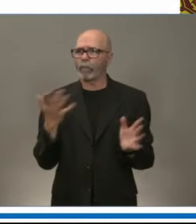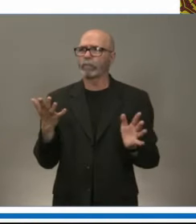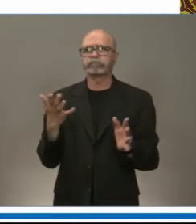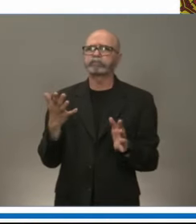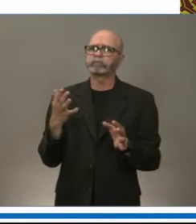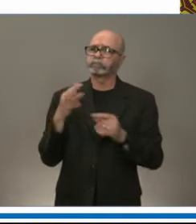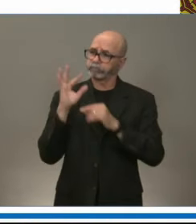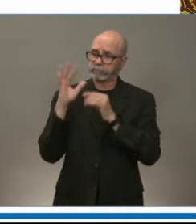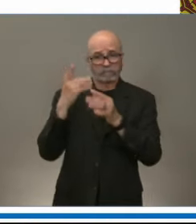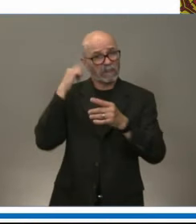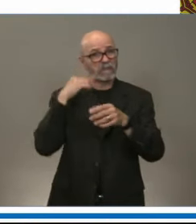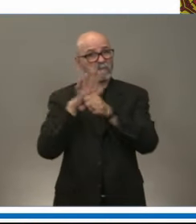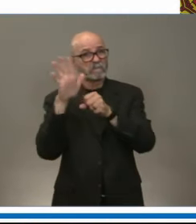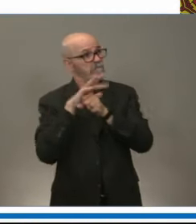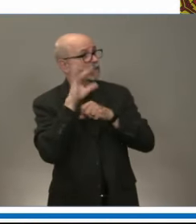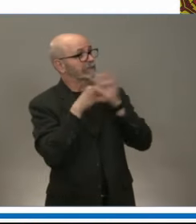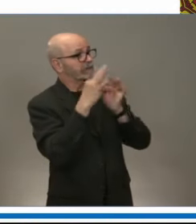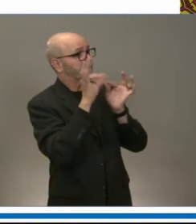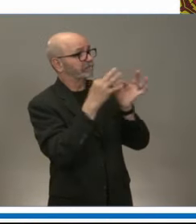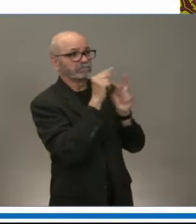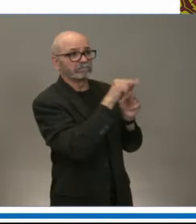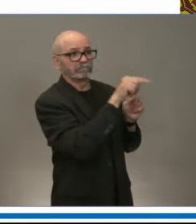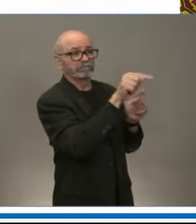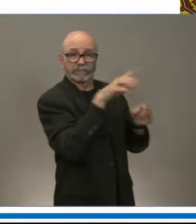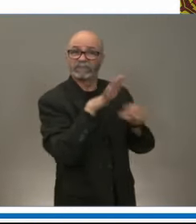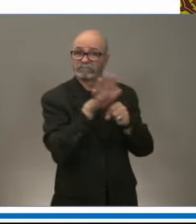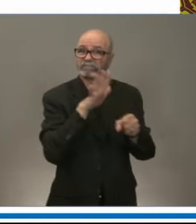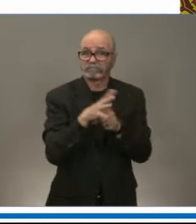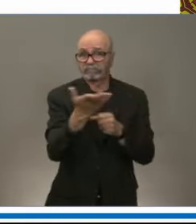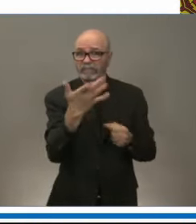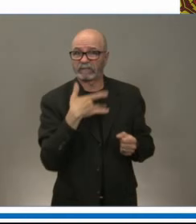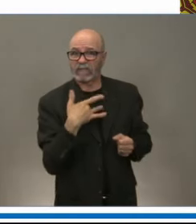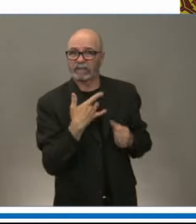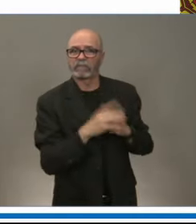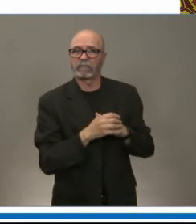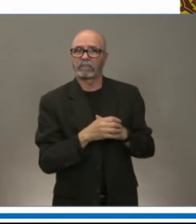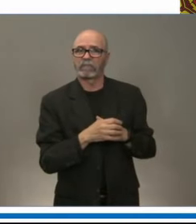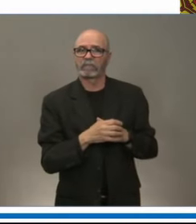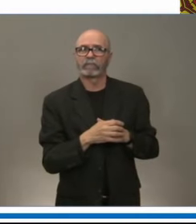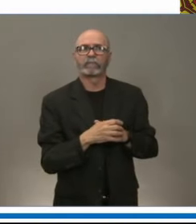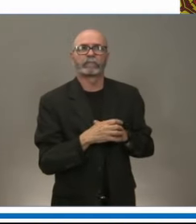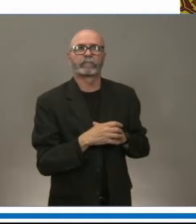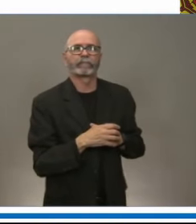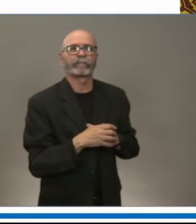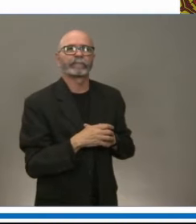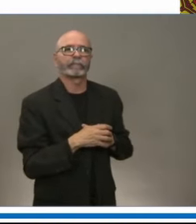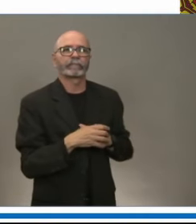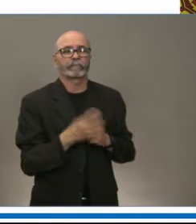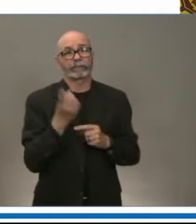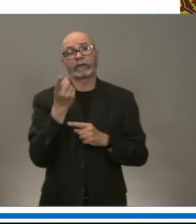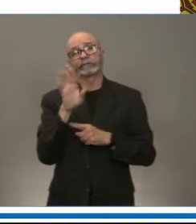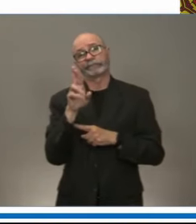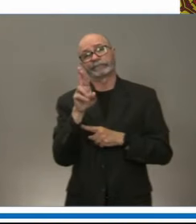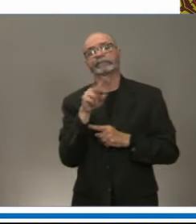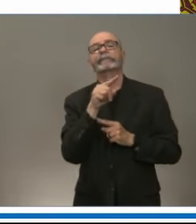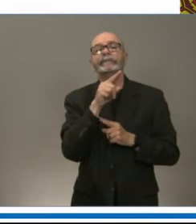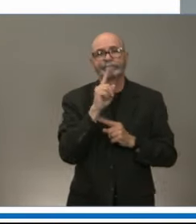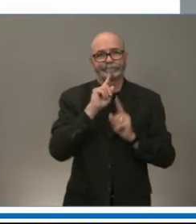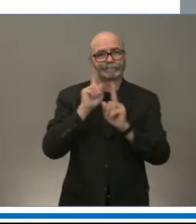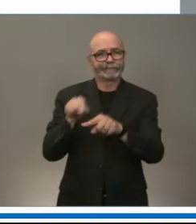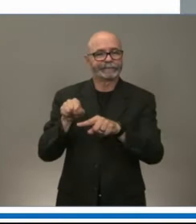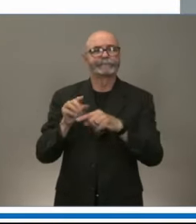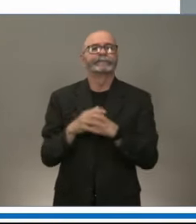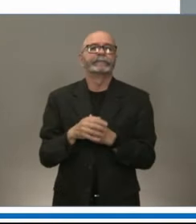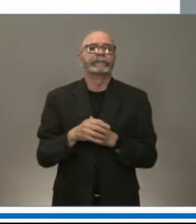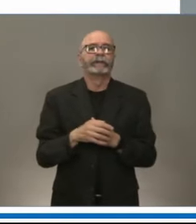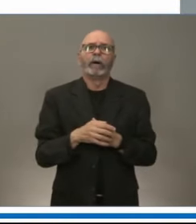community transmission spending. I wonder what signals are there. Just an update. So, as I've said previously,